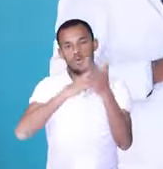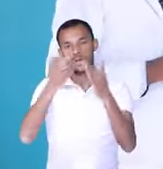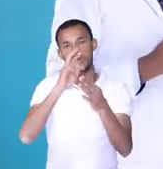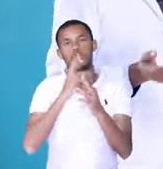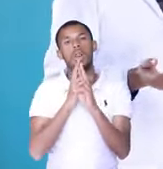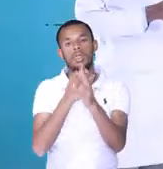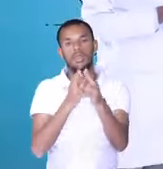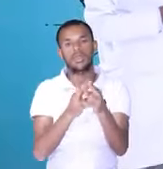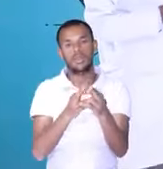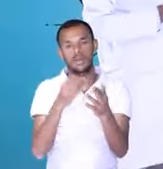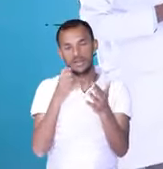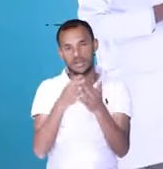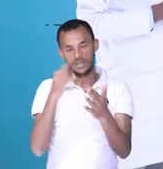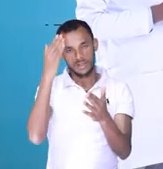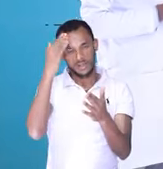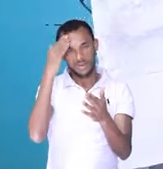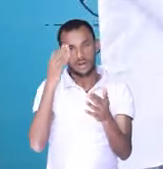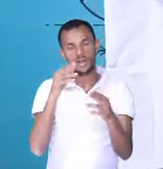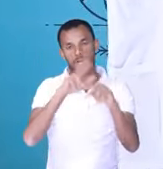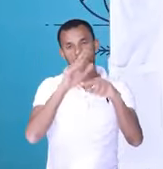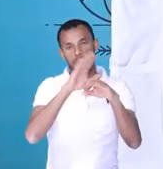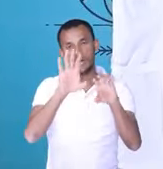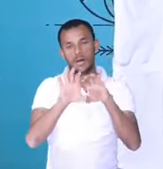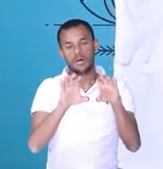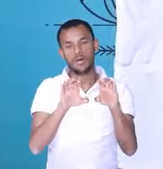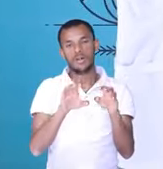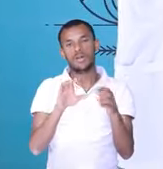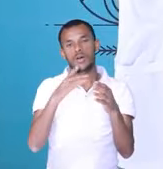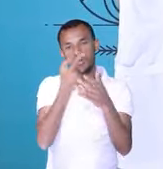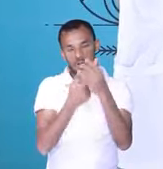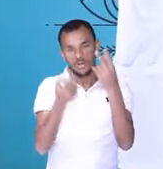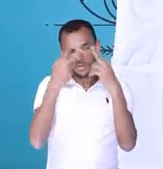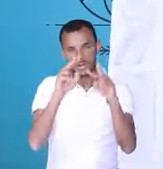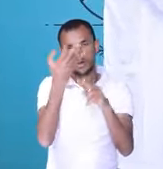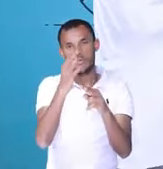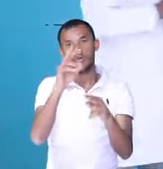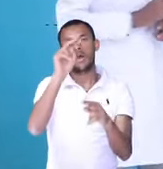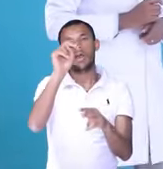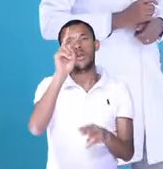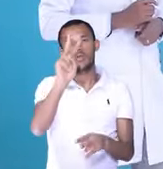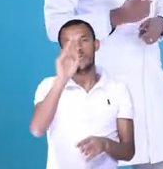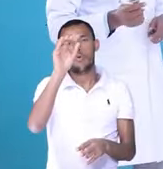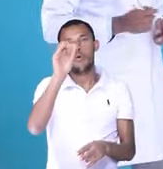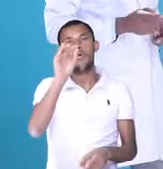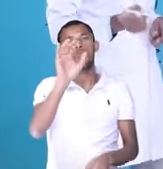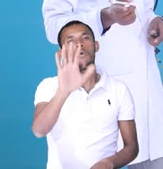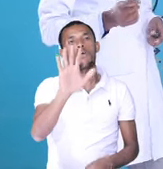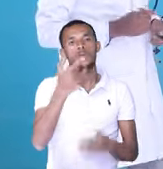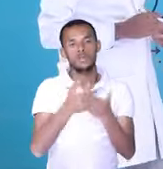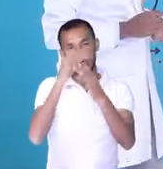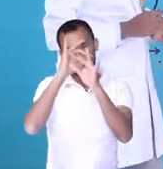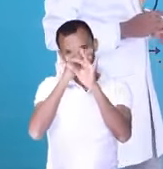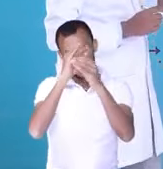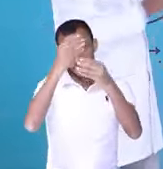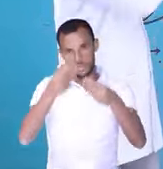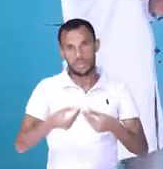reactant? Already it's, it depends on only the concentrations of N2O5. The experiments are given.